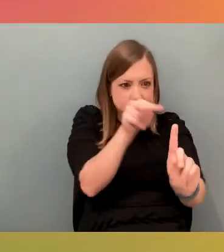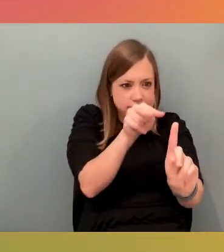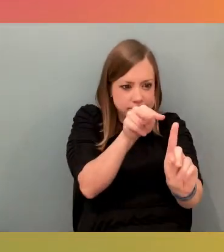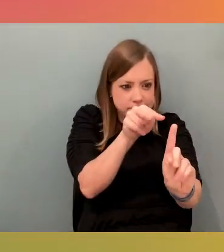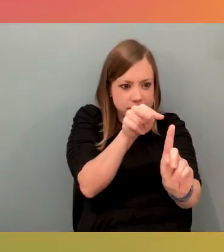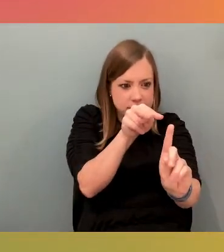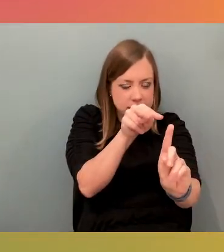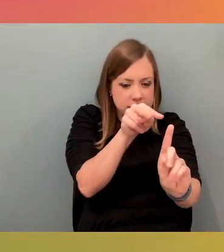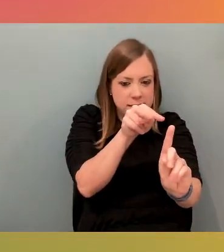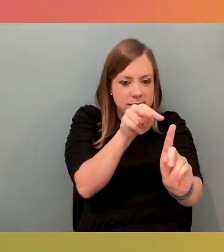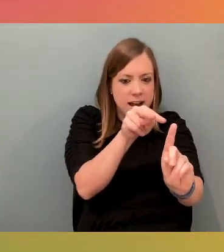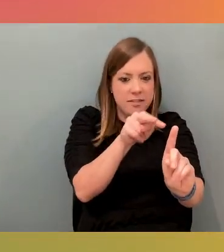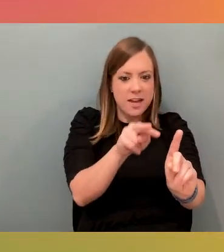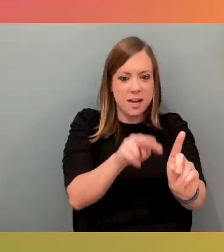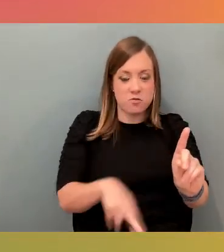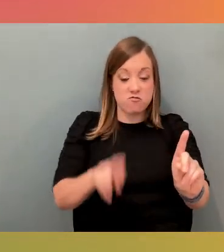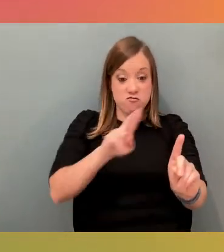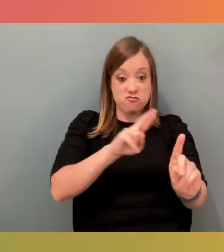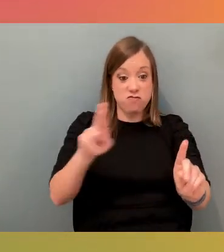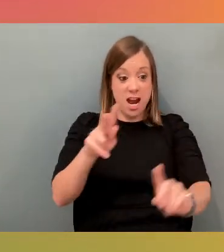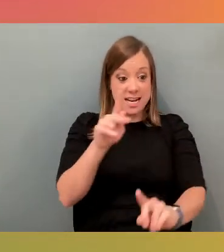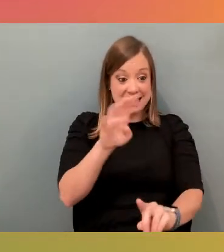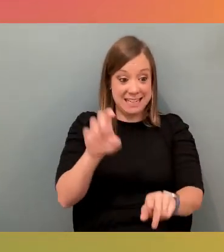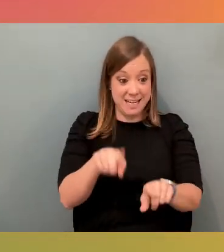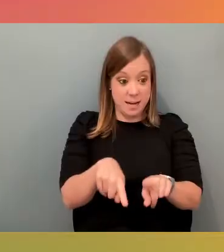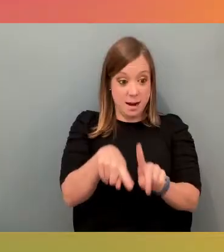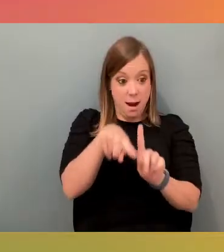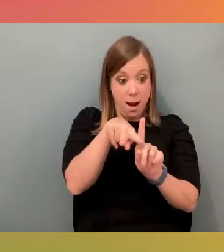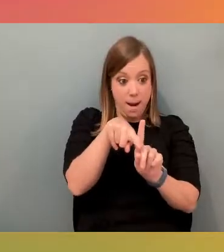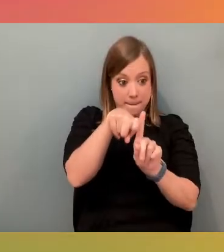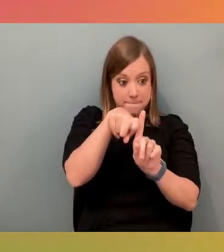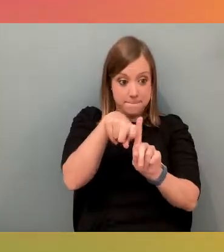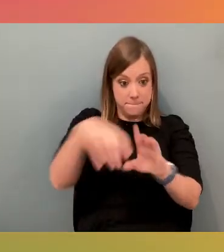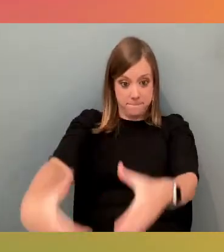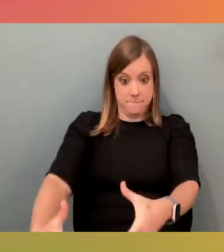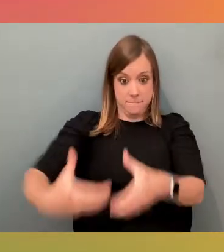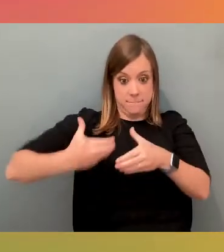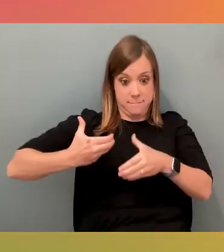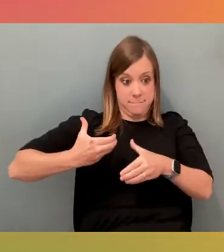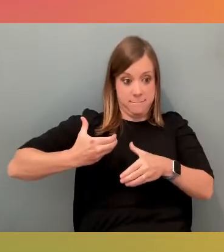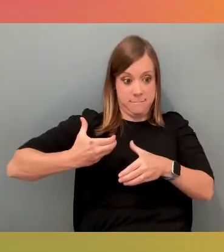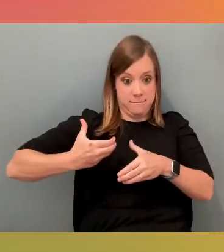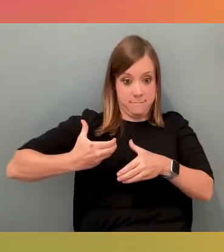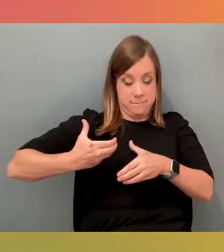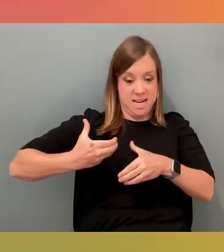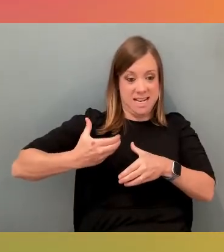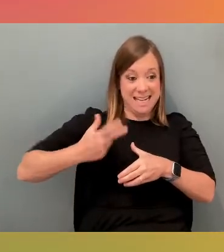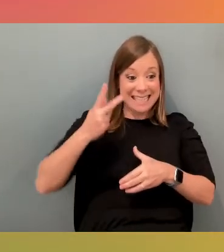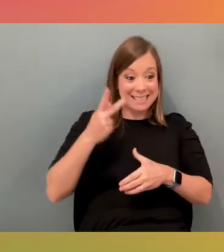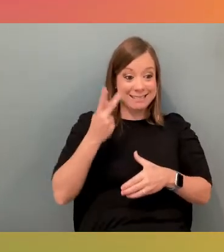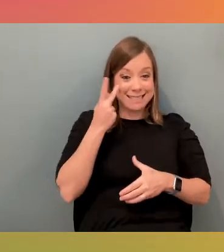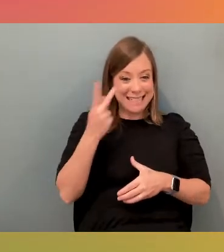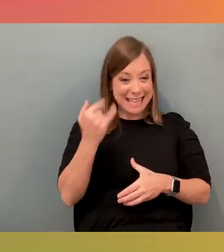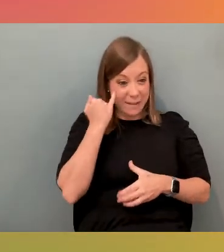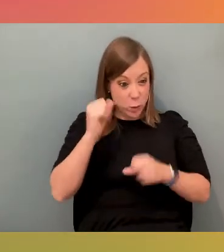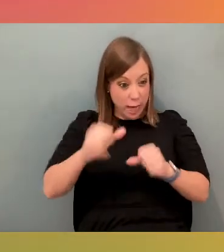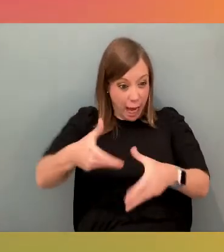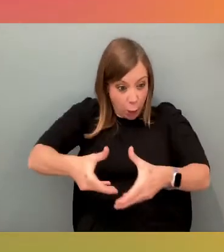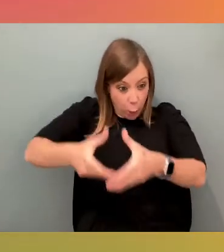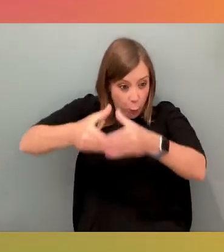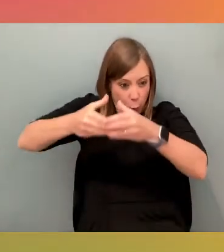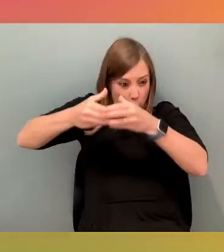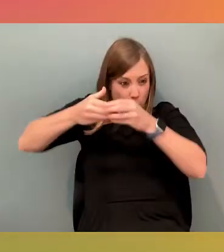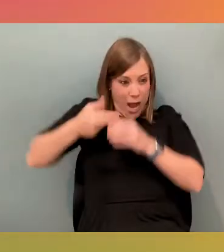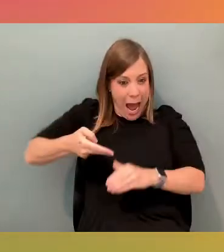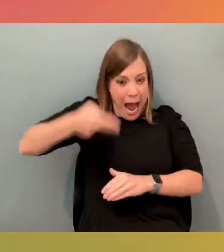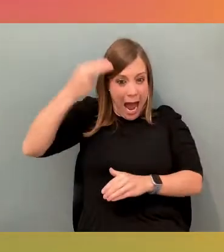around the front of your right knee. Using your hands, see how high you can draw your knee up and into your chest. And this is